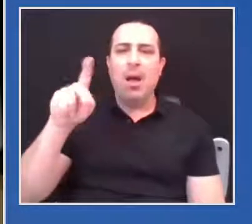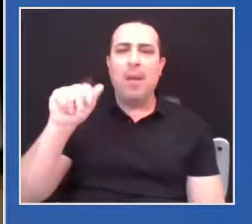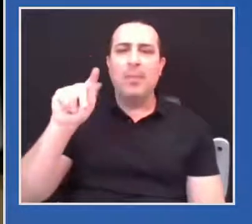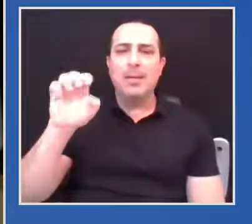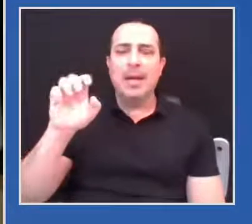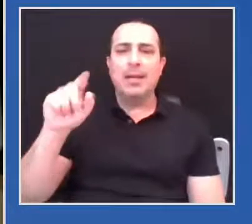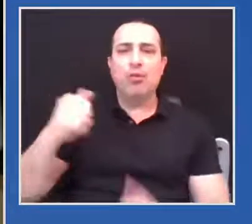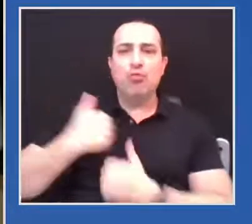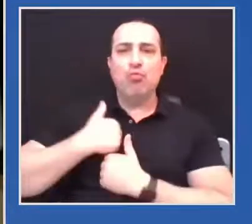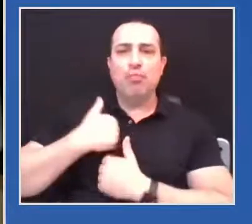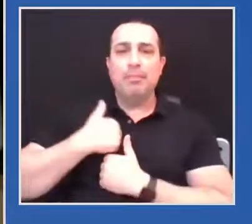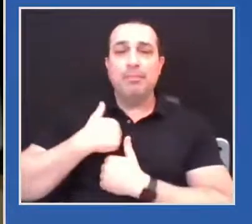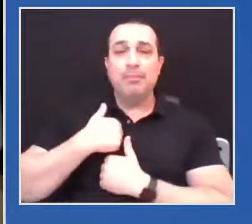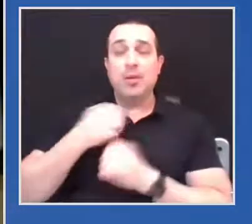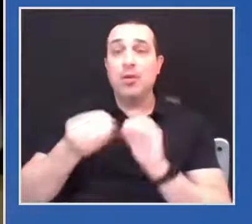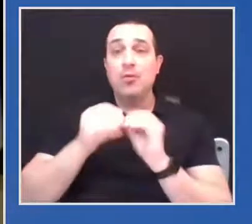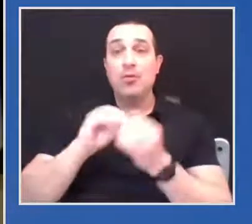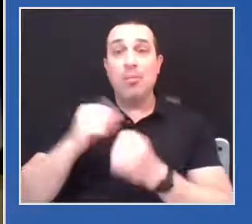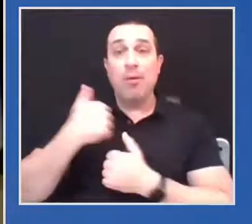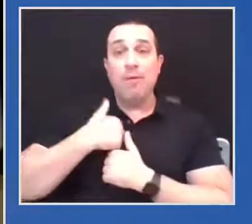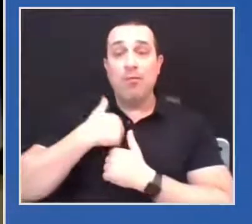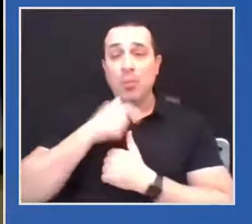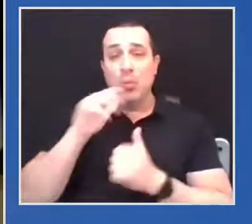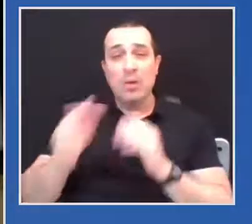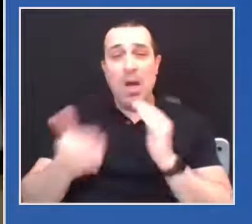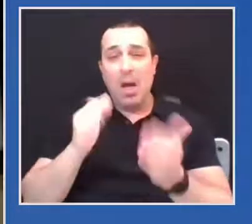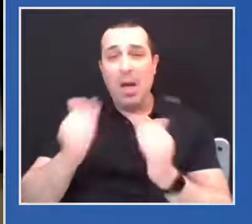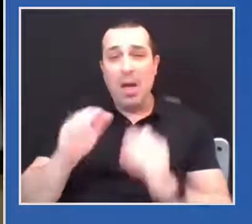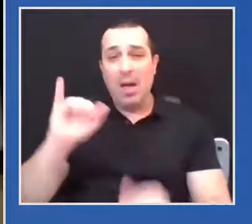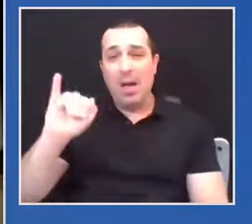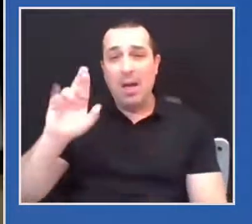who've died in Iraq and Afghanistan,